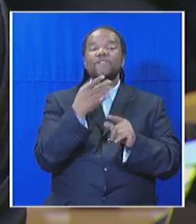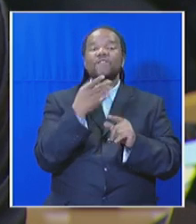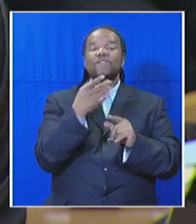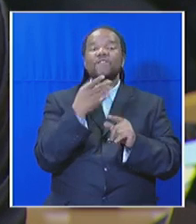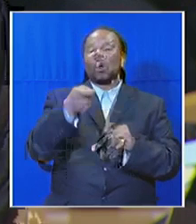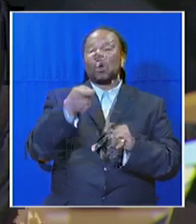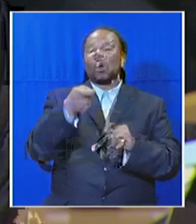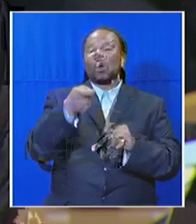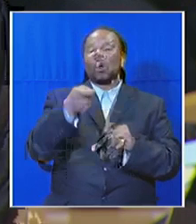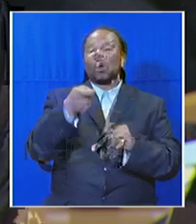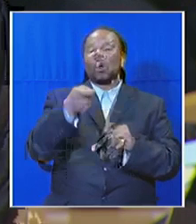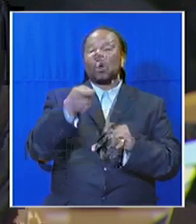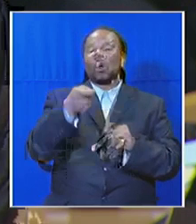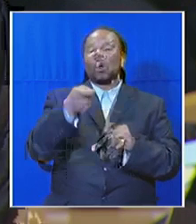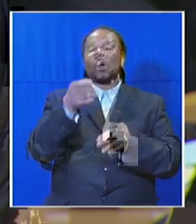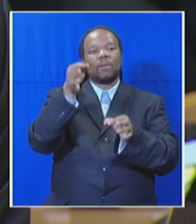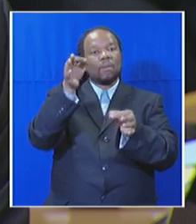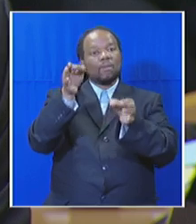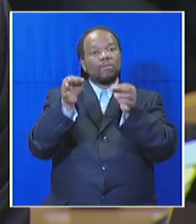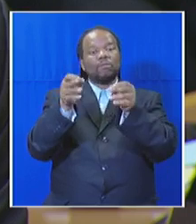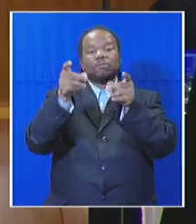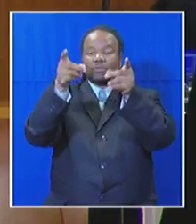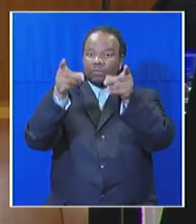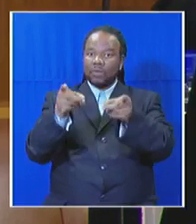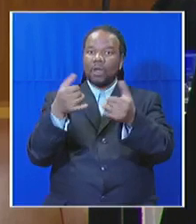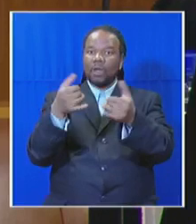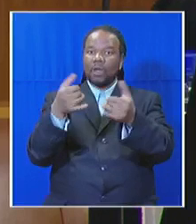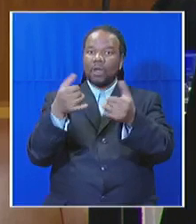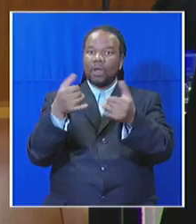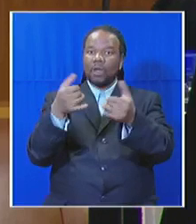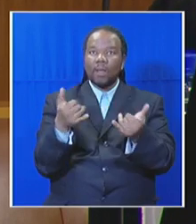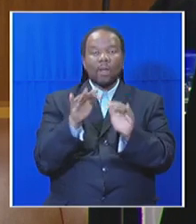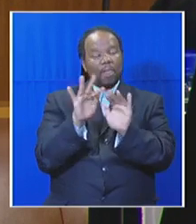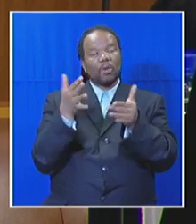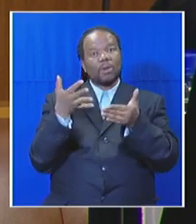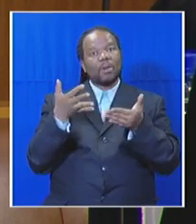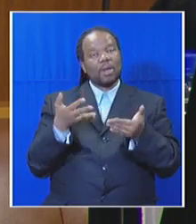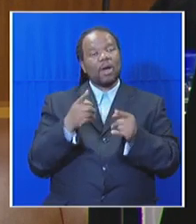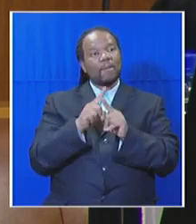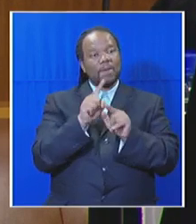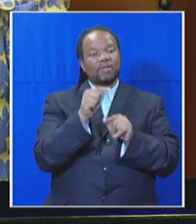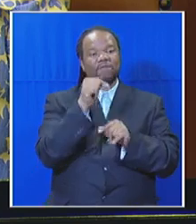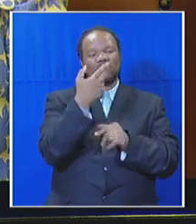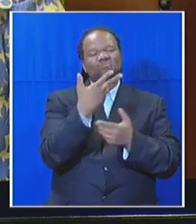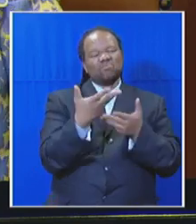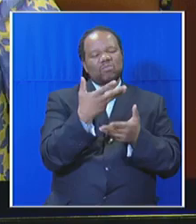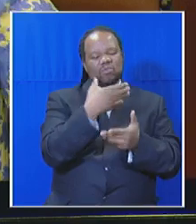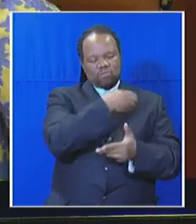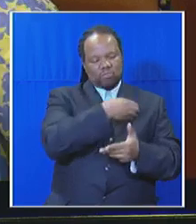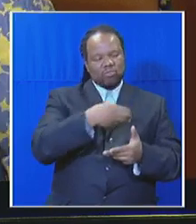ruling, Speaker, even if it's not now, maybe after the President answered the questions.